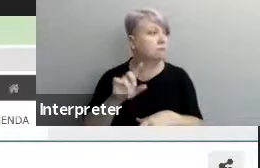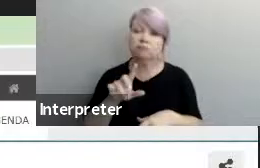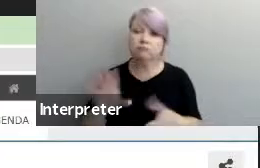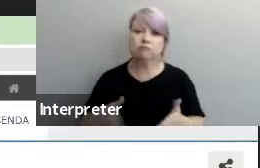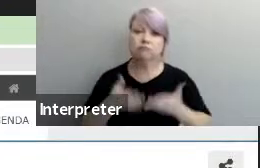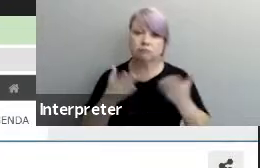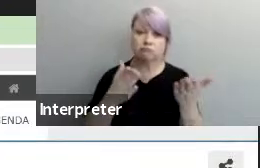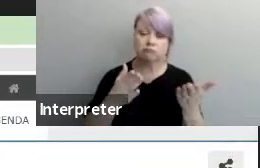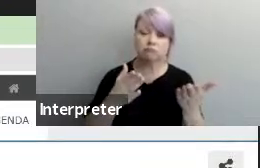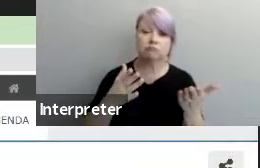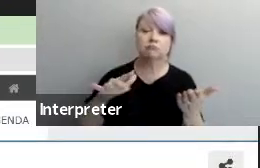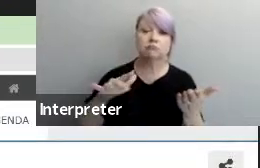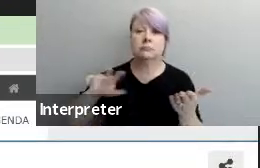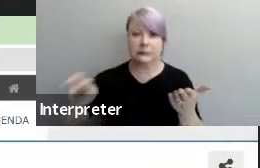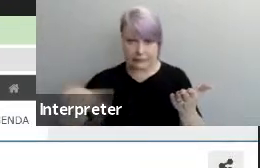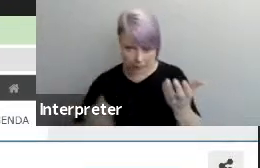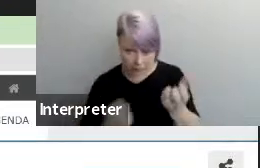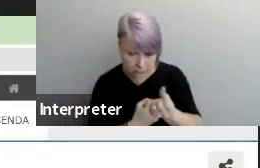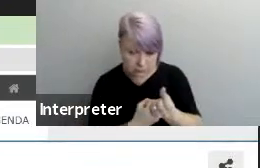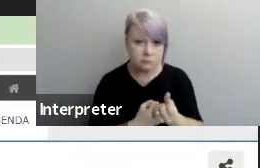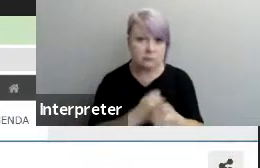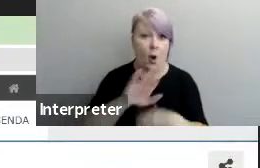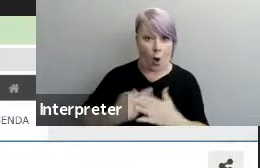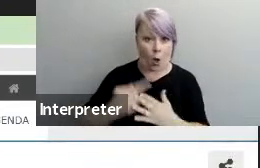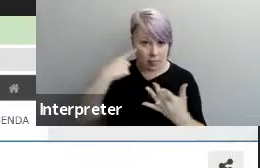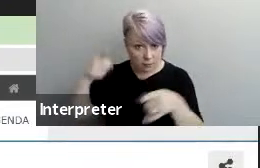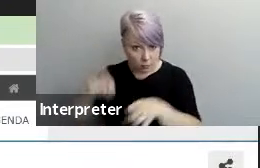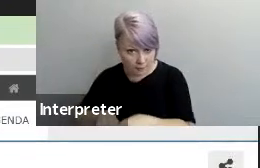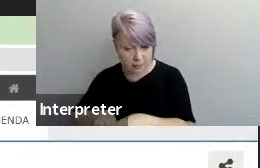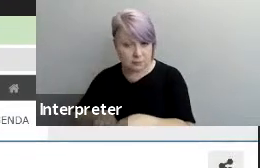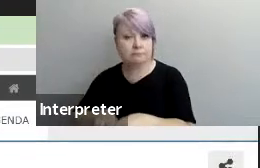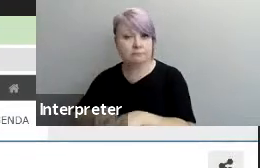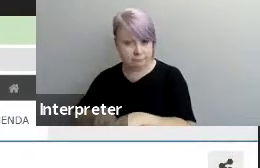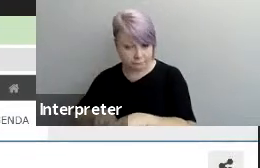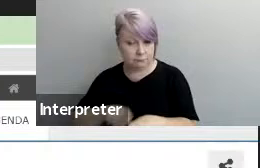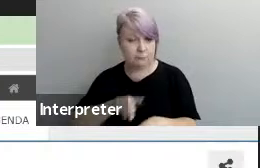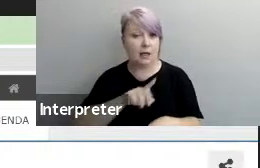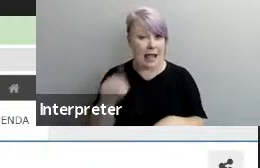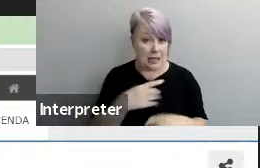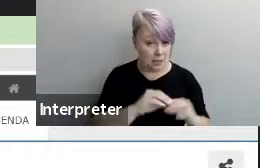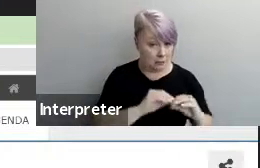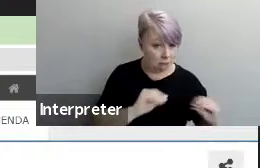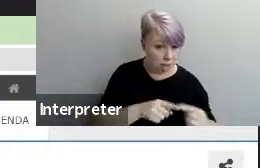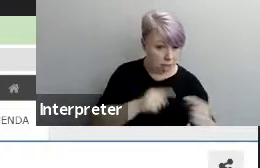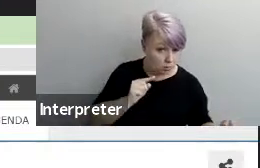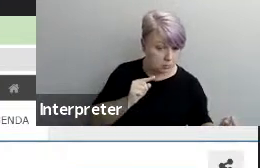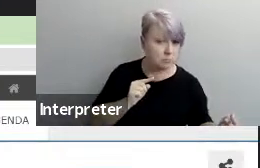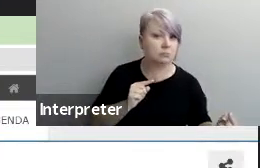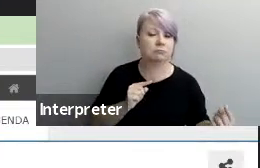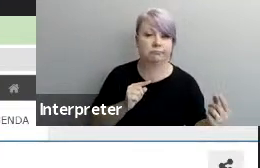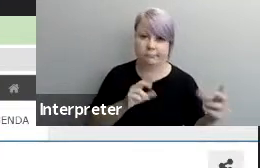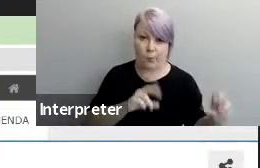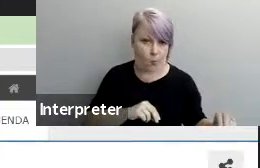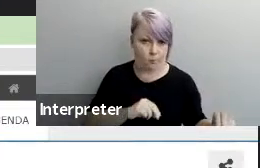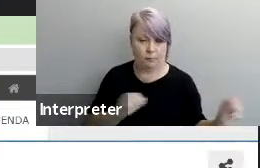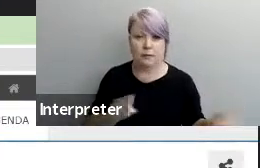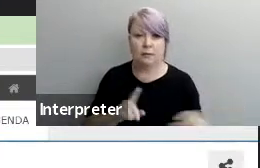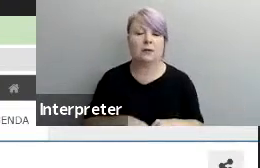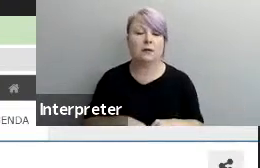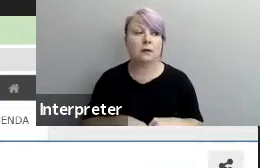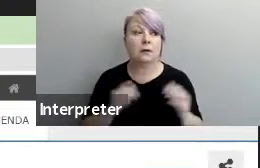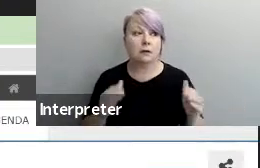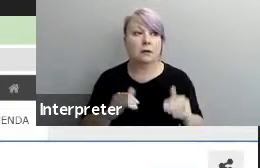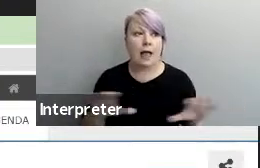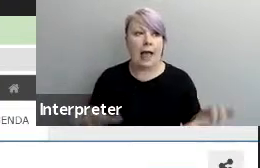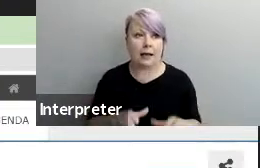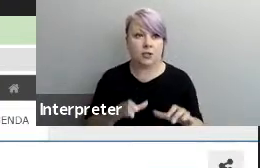favor? Aye. All opposed? Motion carries. Action items. The following items were approved